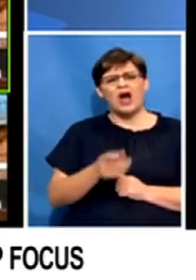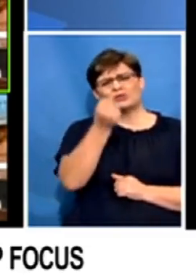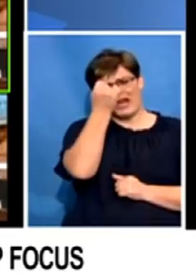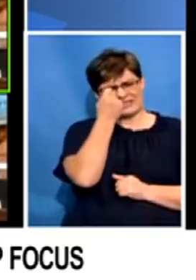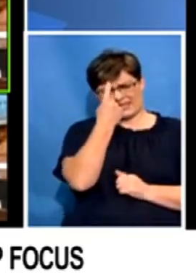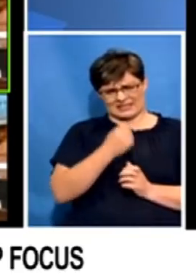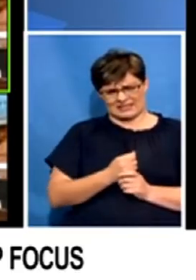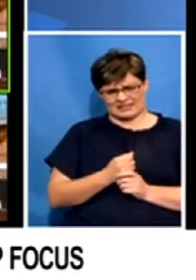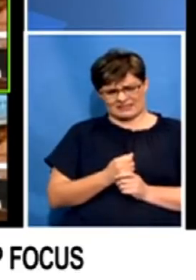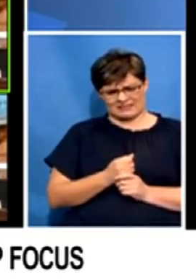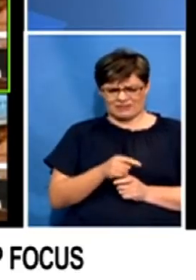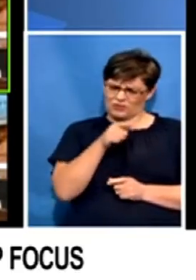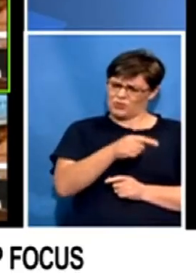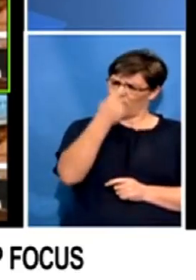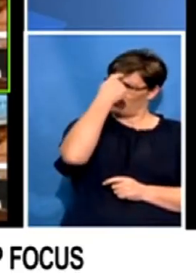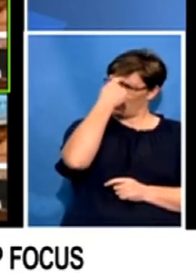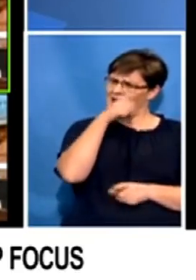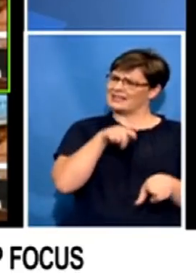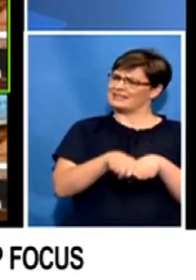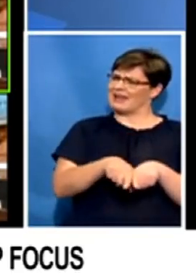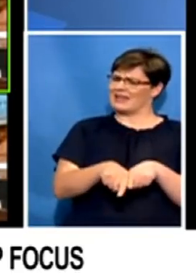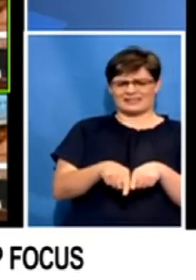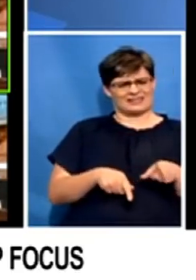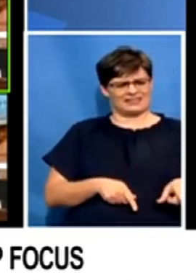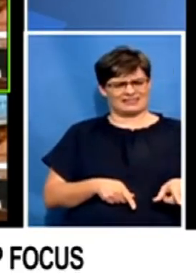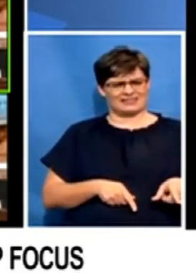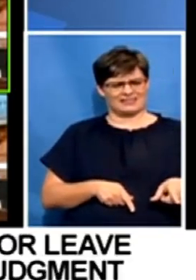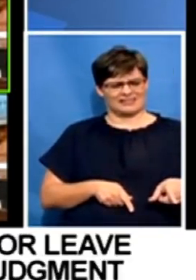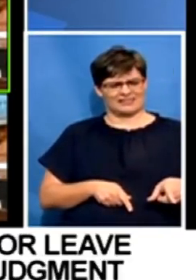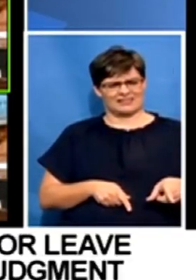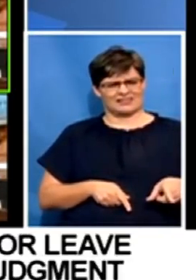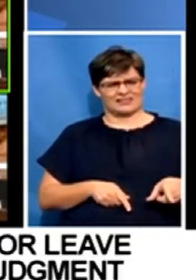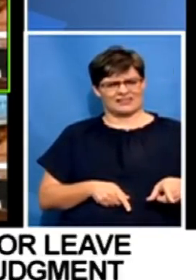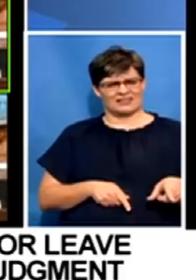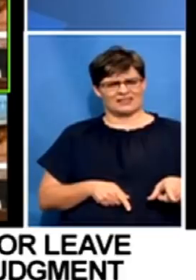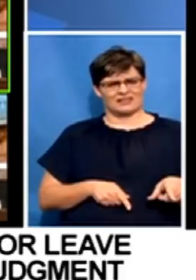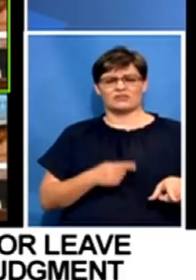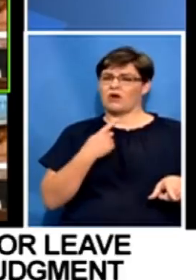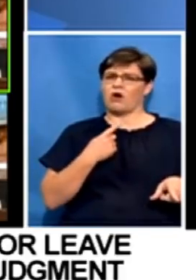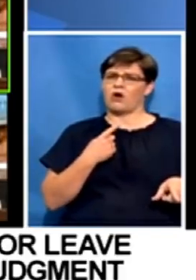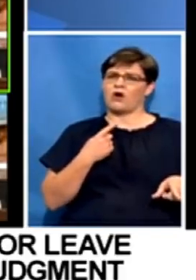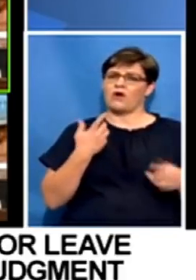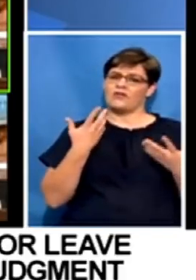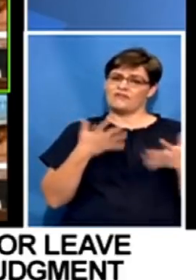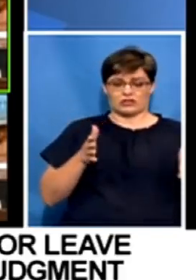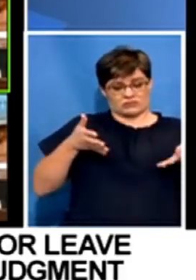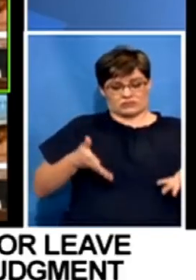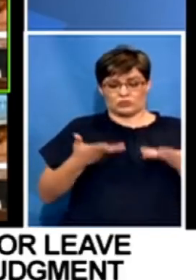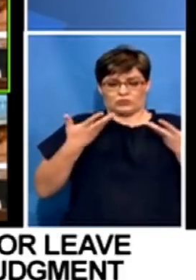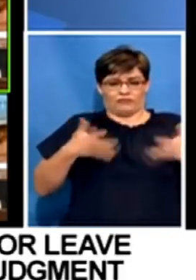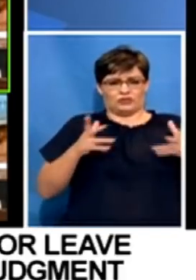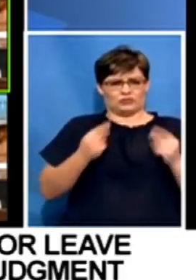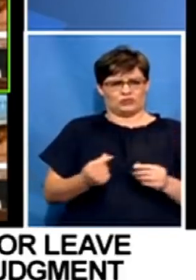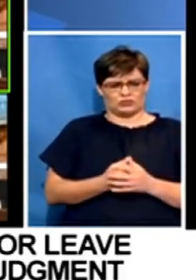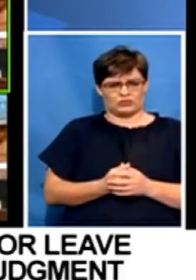test and say it has been met here? In other words, when we distinguish this